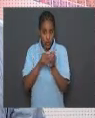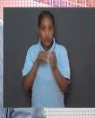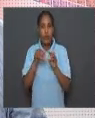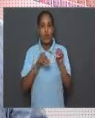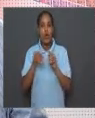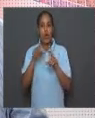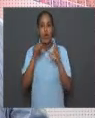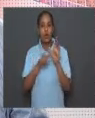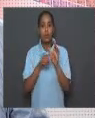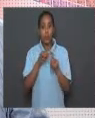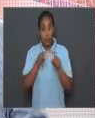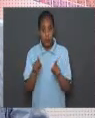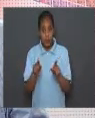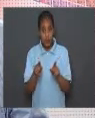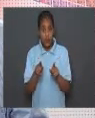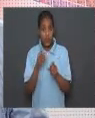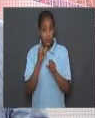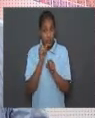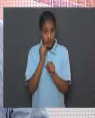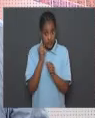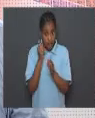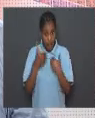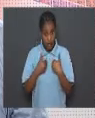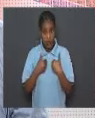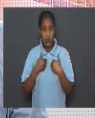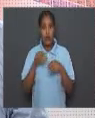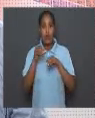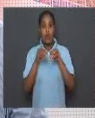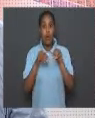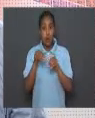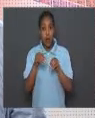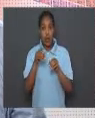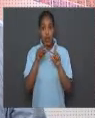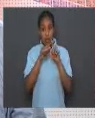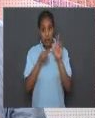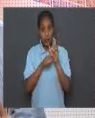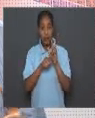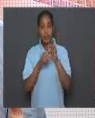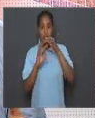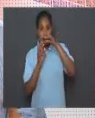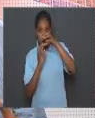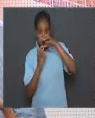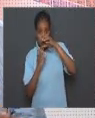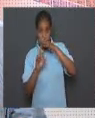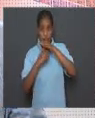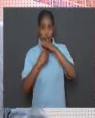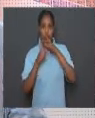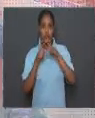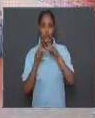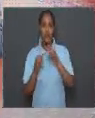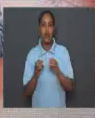ions. But if it does contain mobile ions, the bulb will begin to